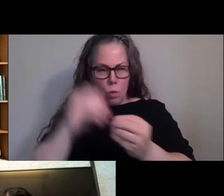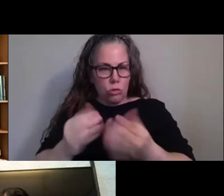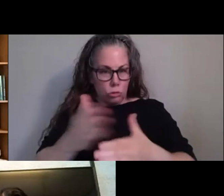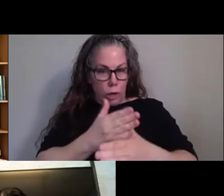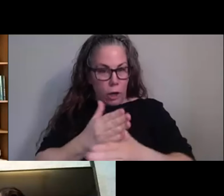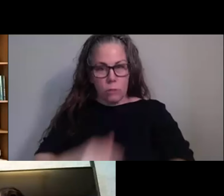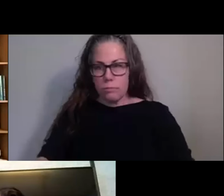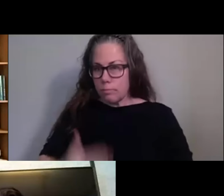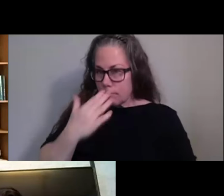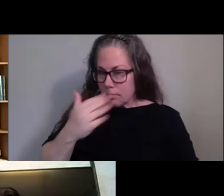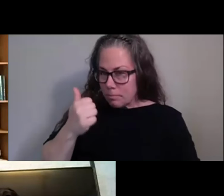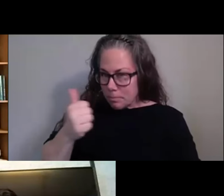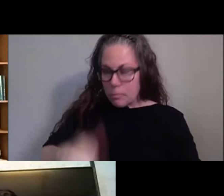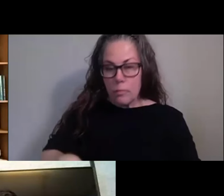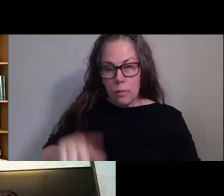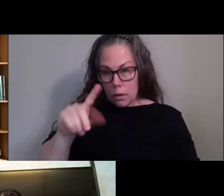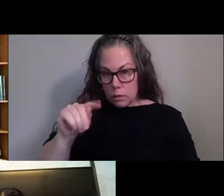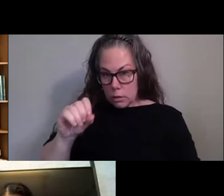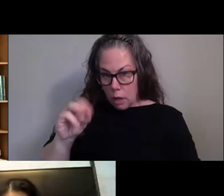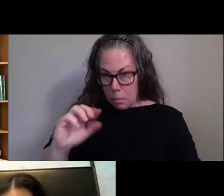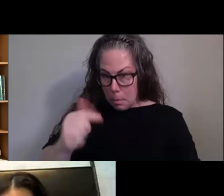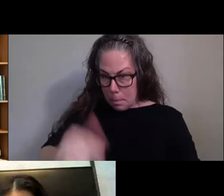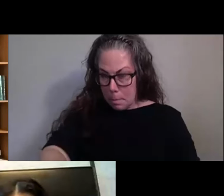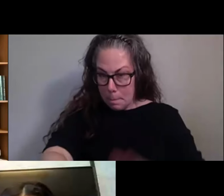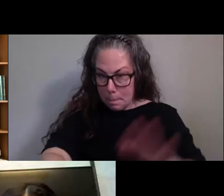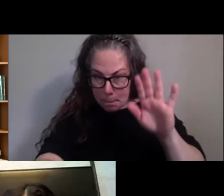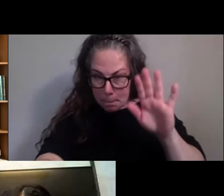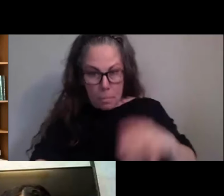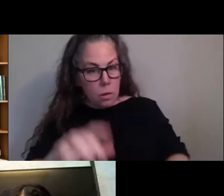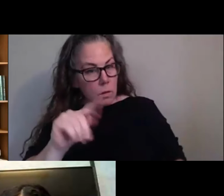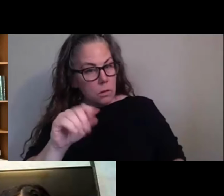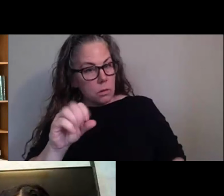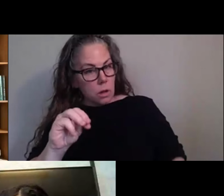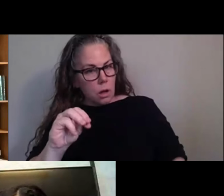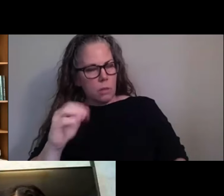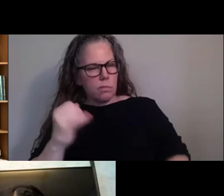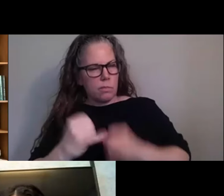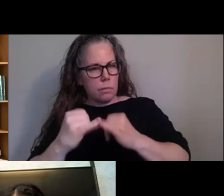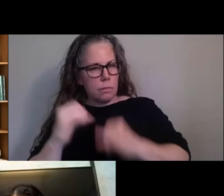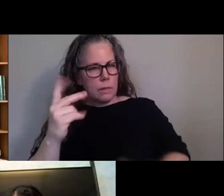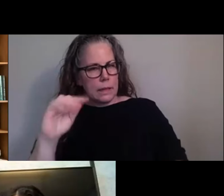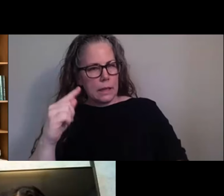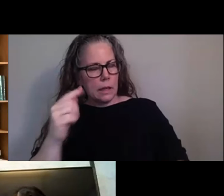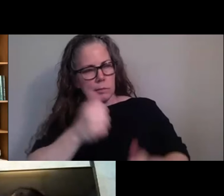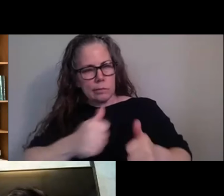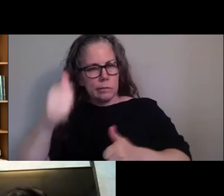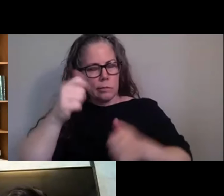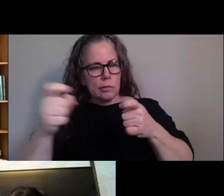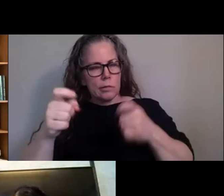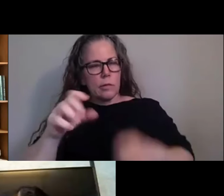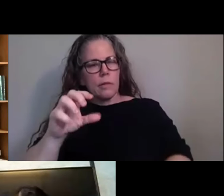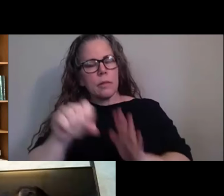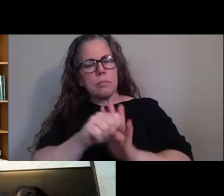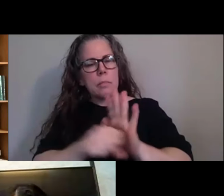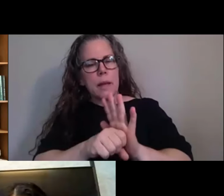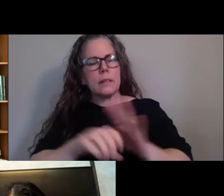Great. Thank you, Nithya. Tom? Good afternoon, everyone. My name is Tom King. I'm the executive director for the Massachusetts